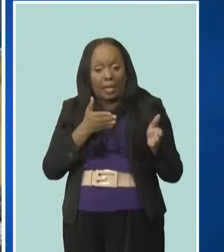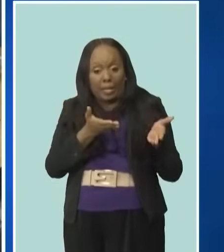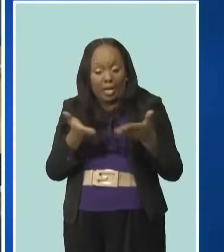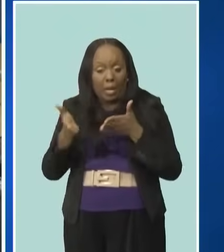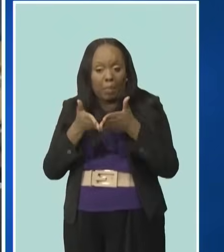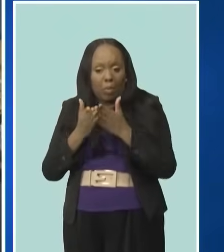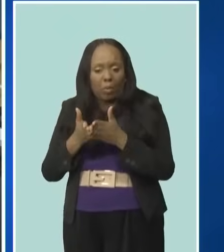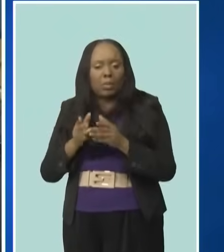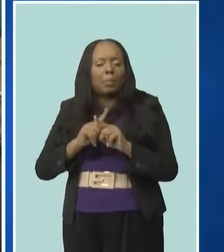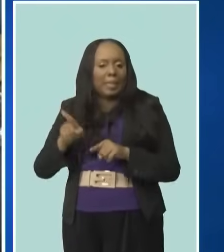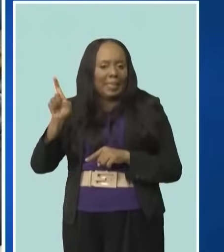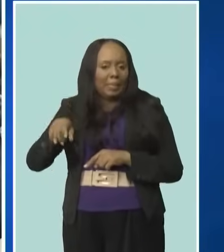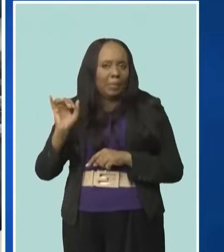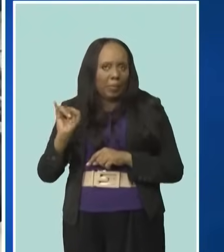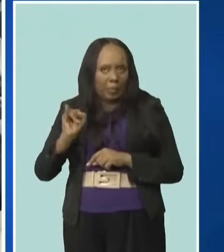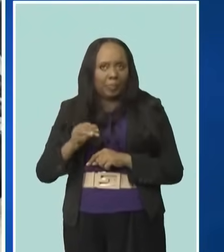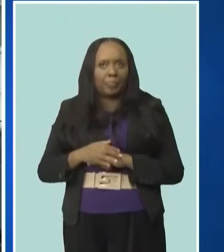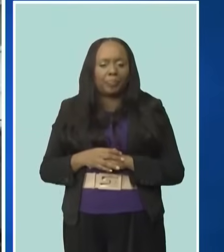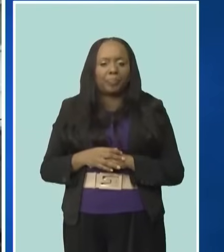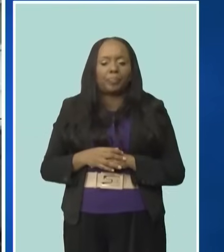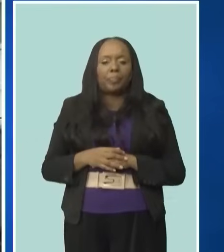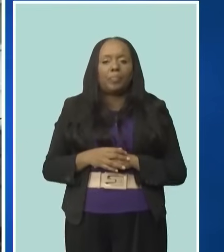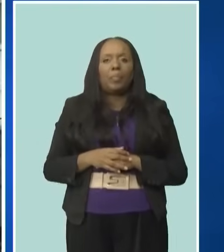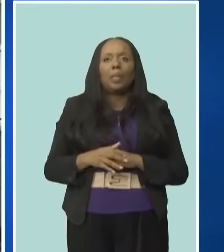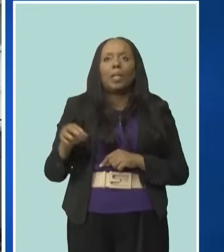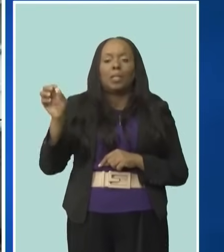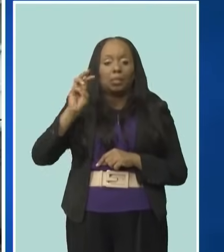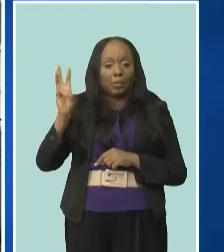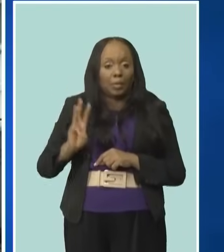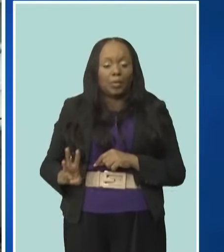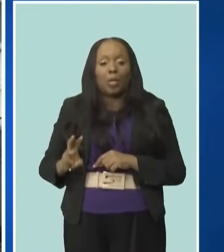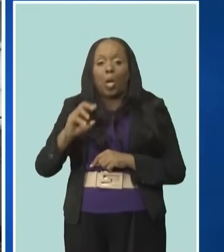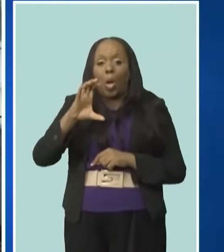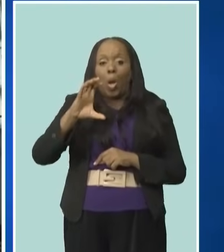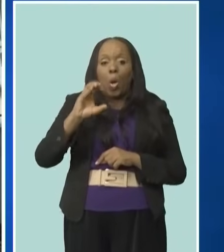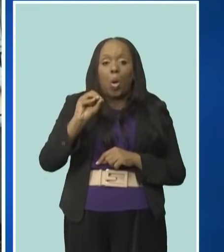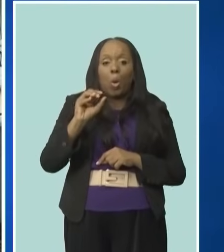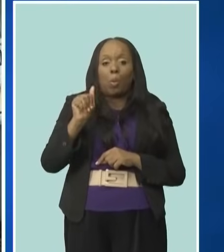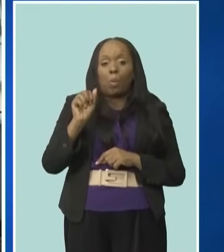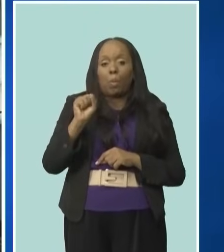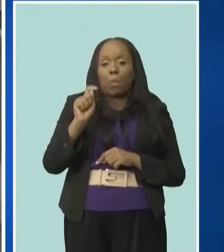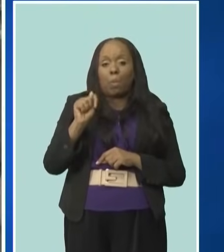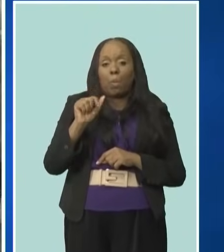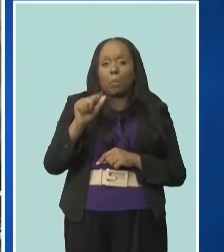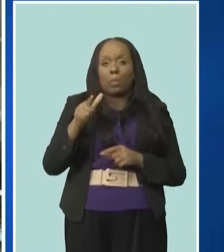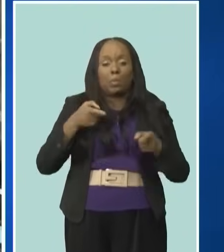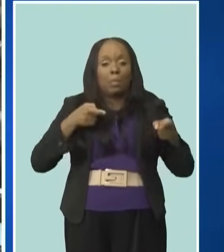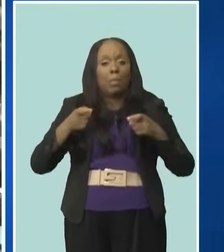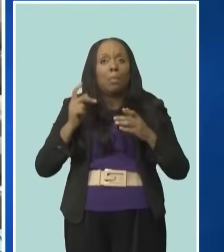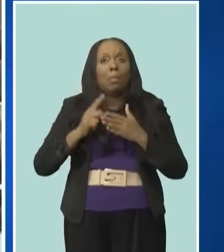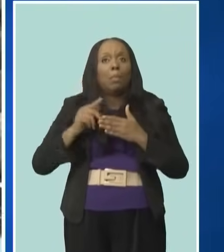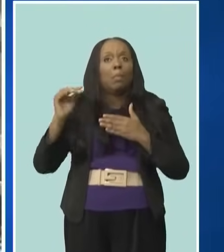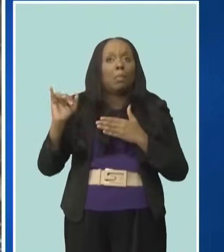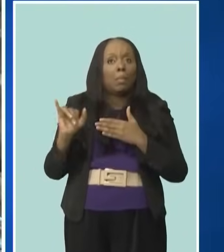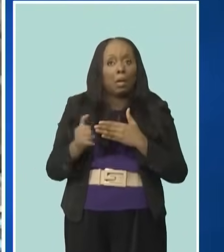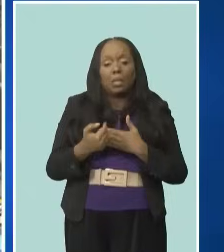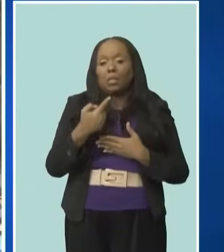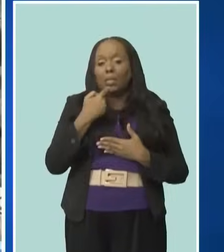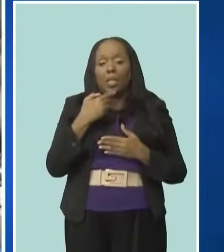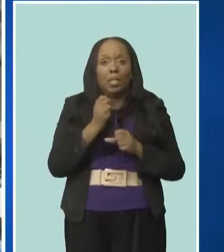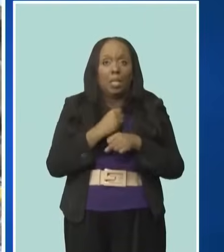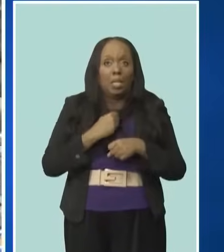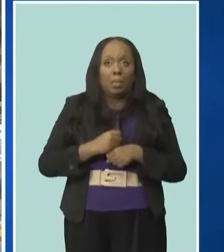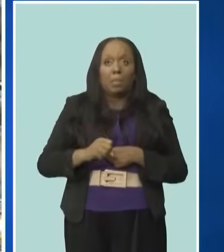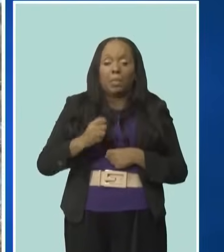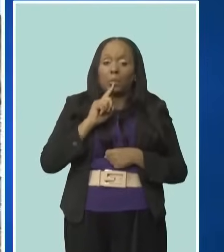the Climate Resilient and Sustainable Integrated Coastal Management Project. This will ensure 5 sites along the